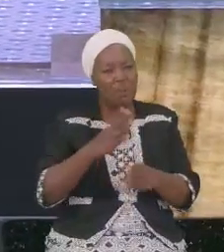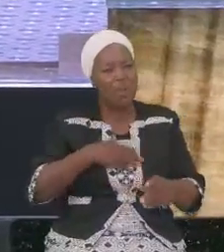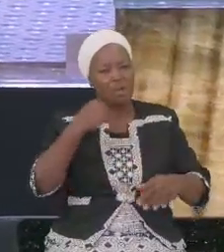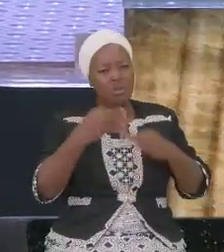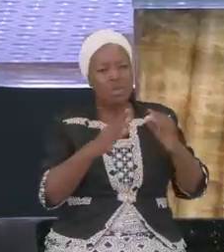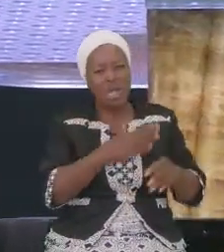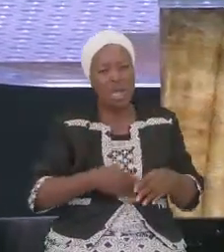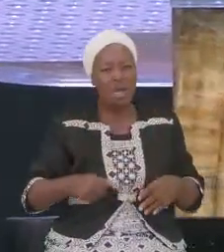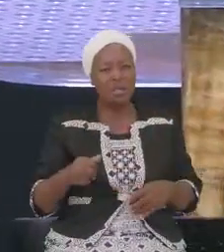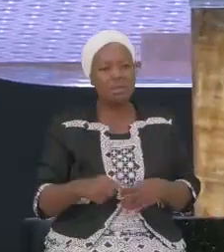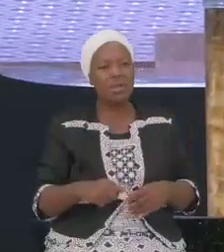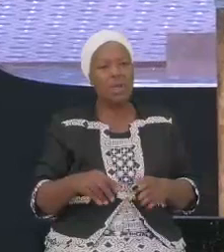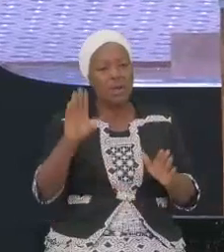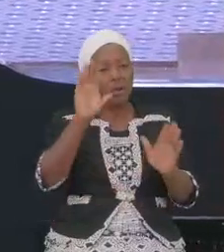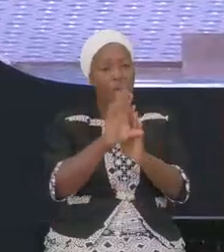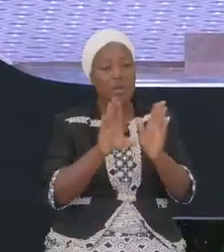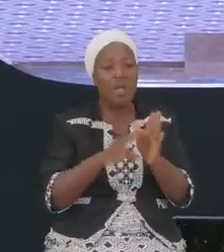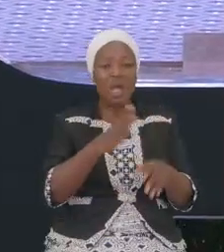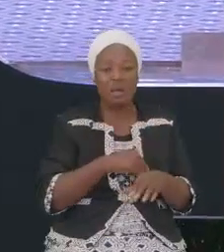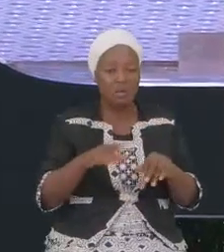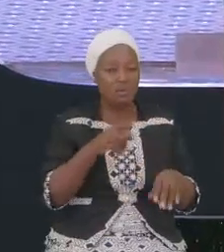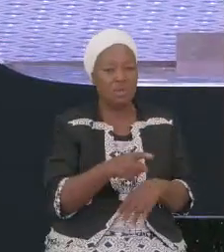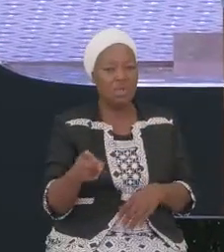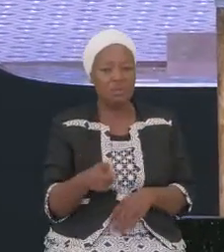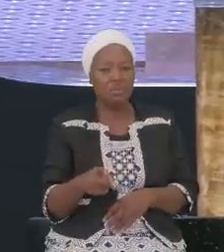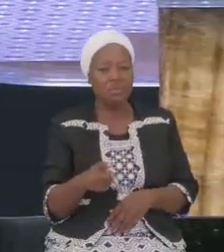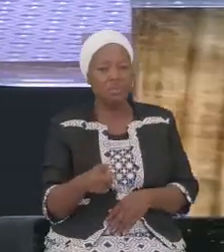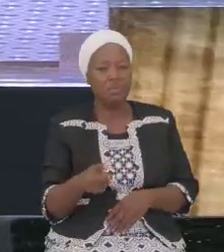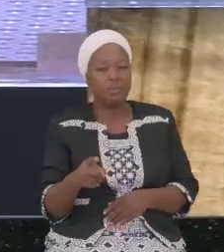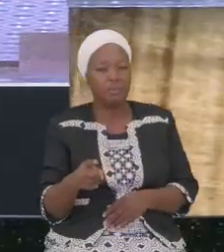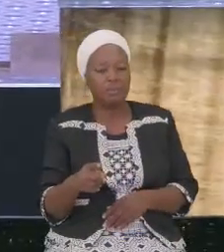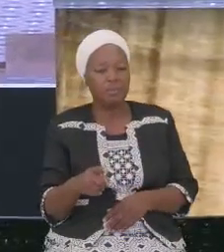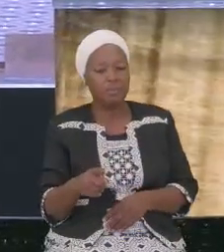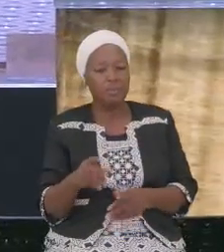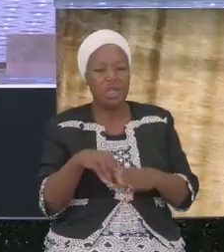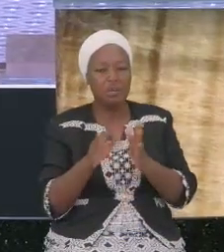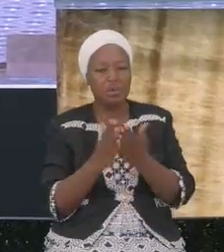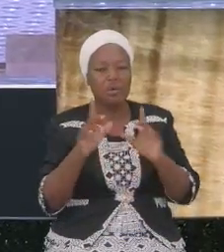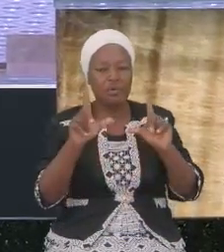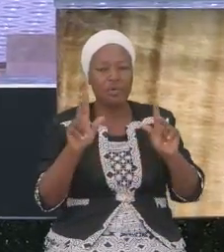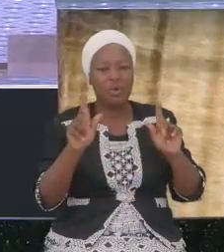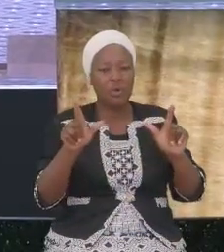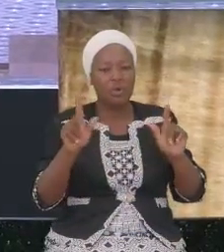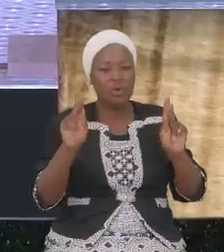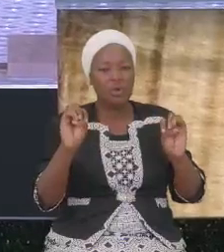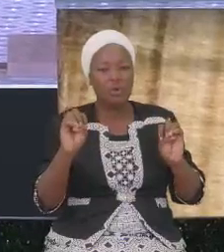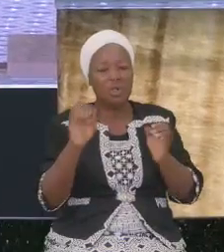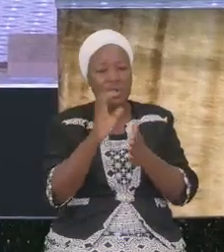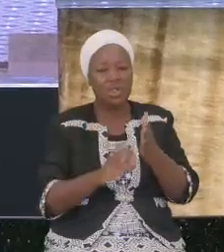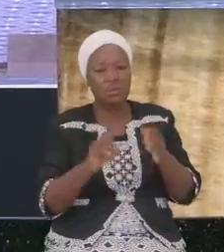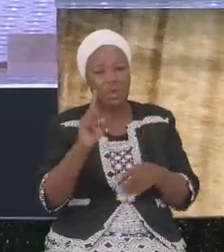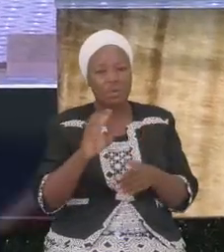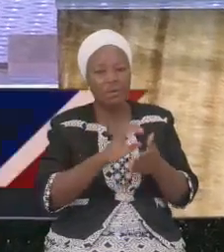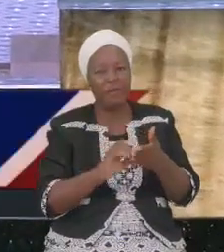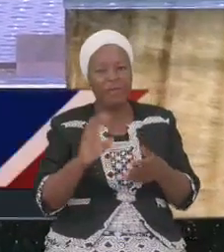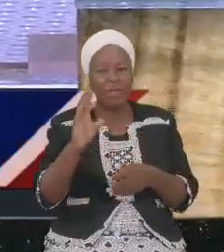my commandments, and do them. Luke chapter 1. We're reading from verse 72. In